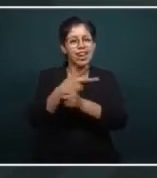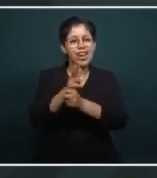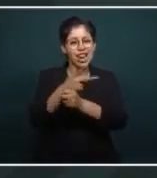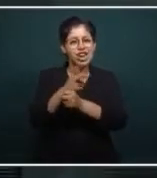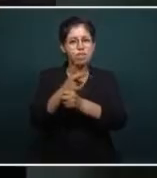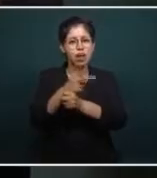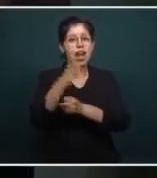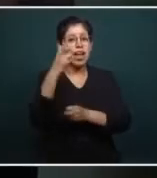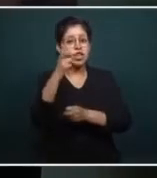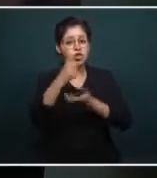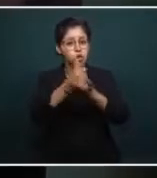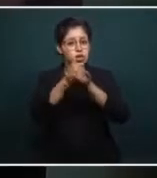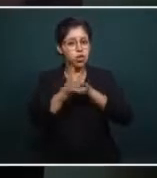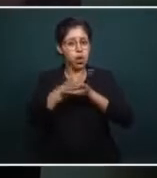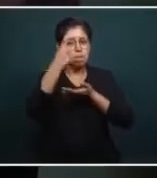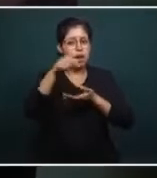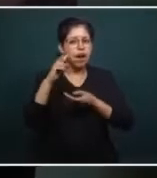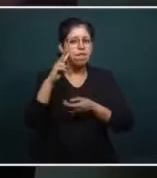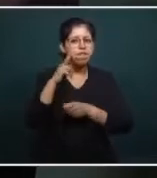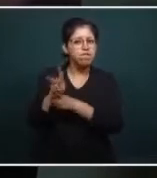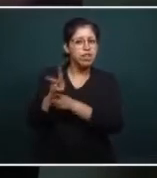security with